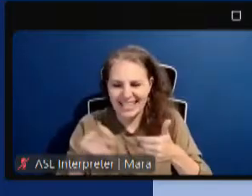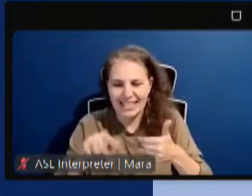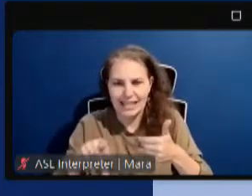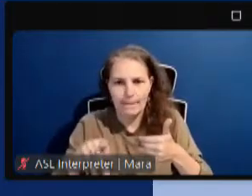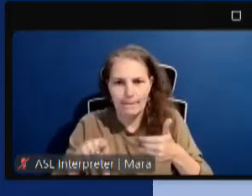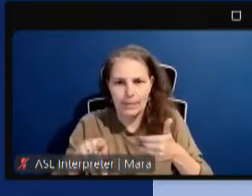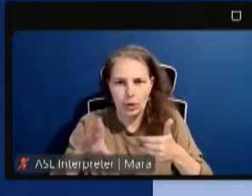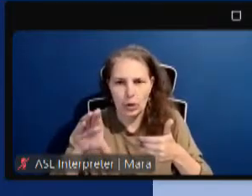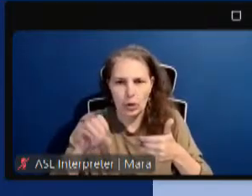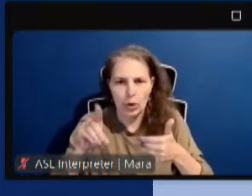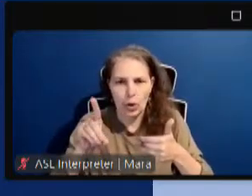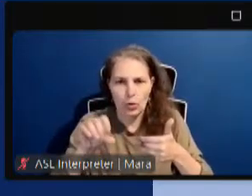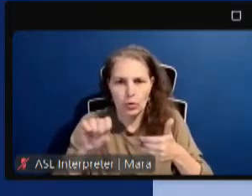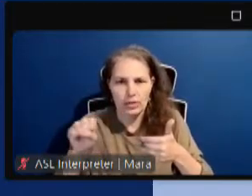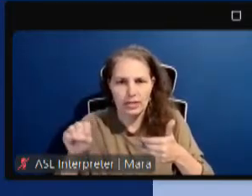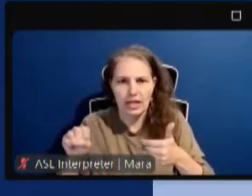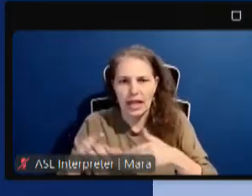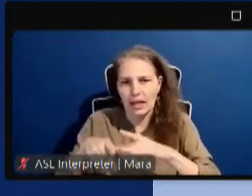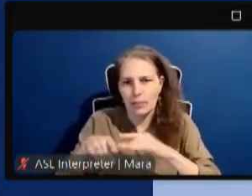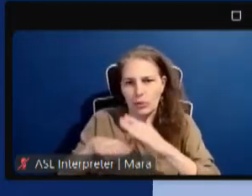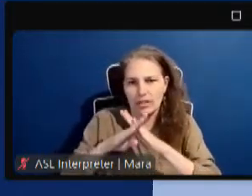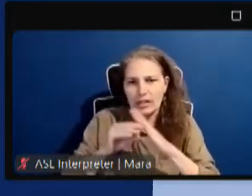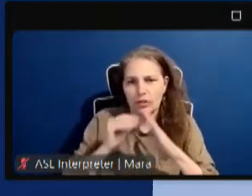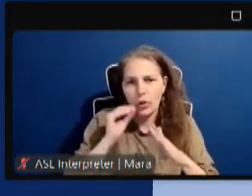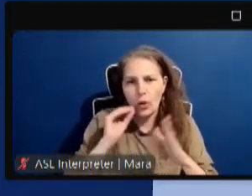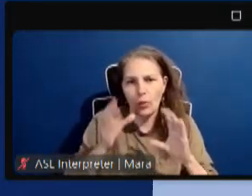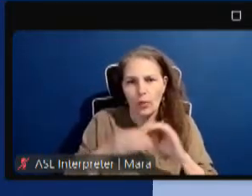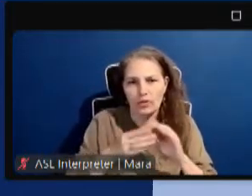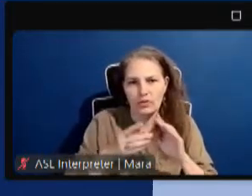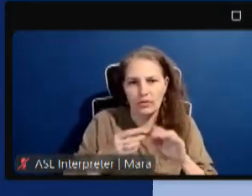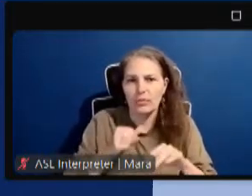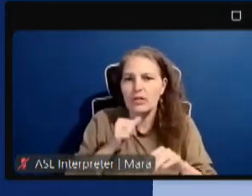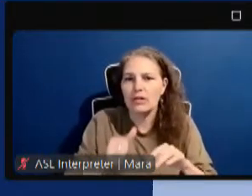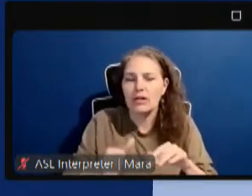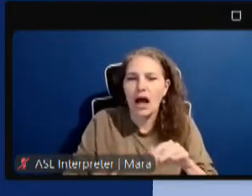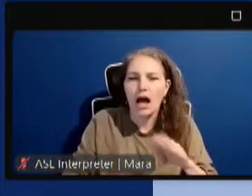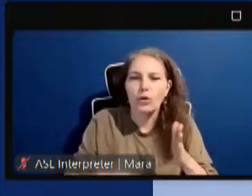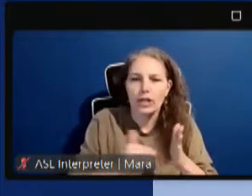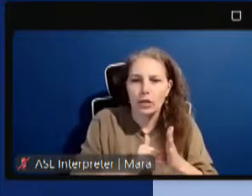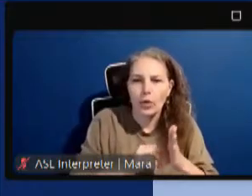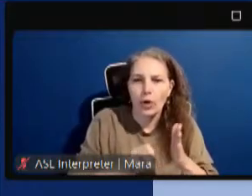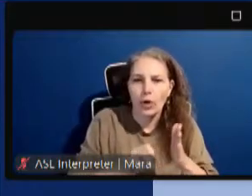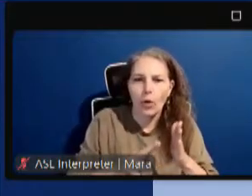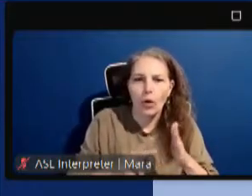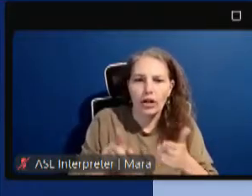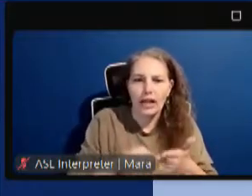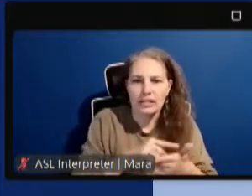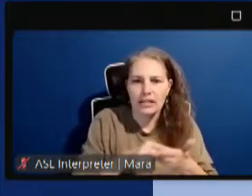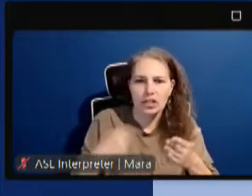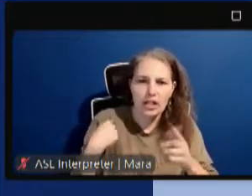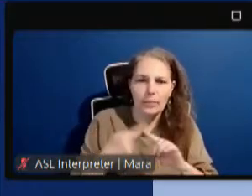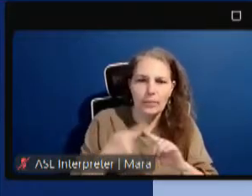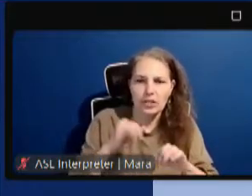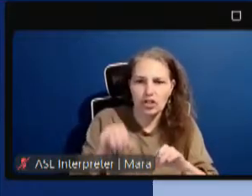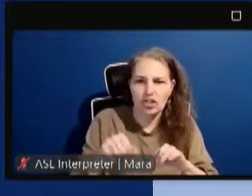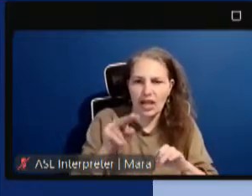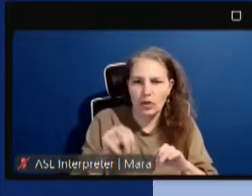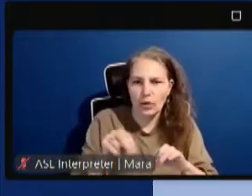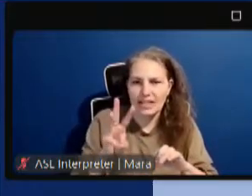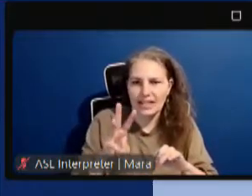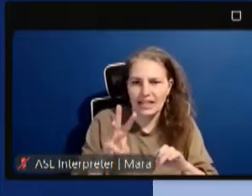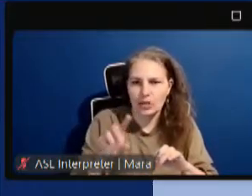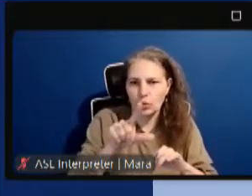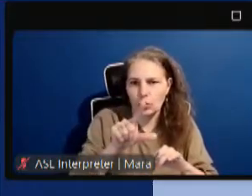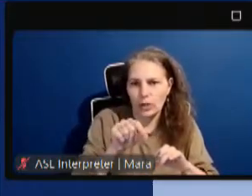or cancellation until January 6th, 2026. Okay, so that's one thing. The other thing is that for